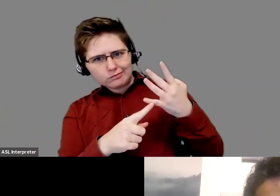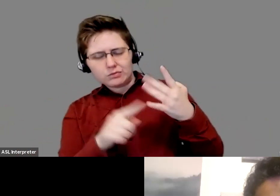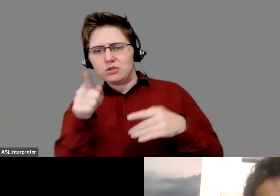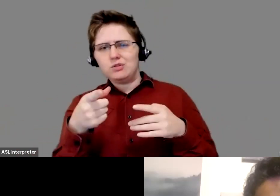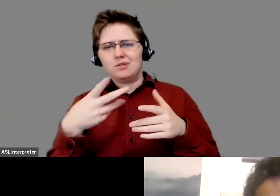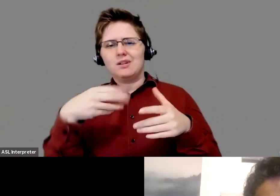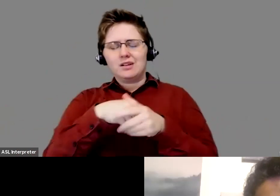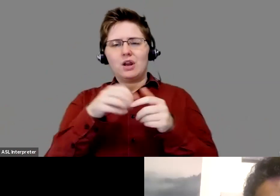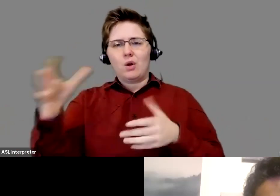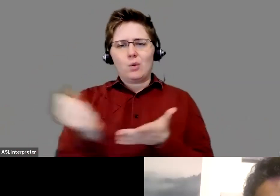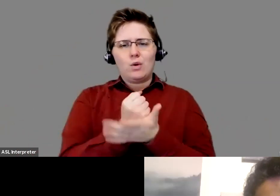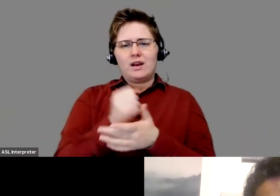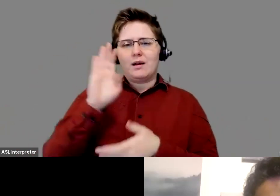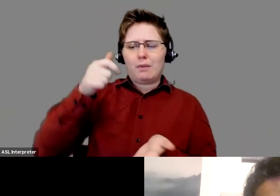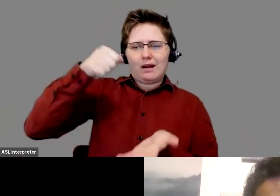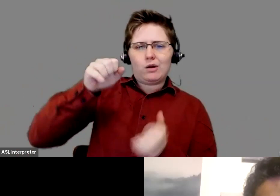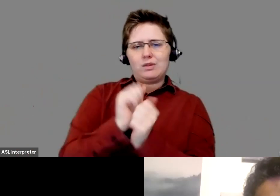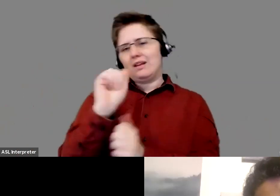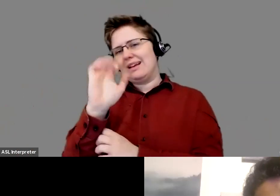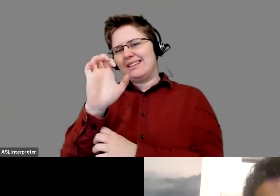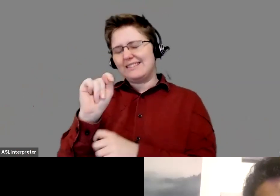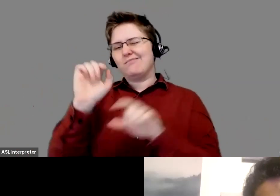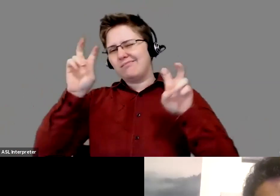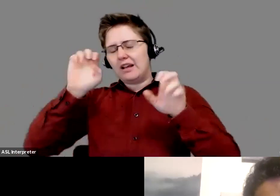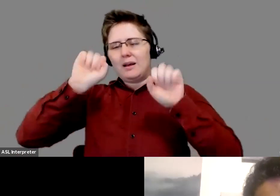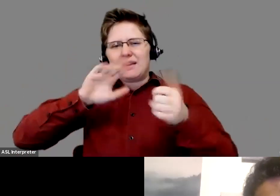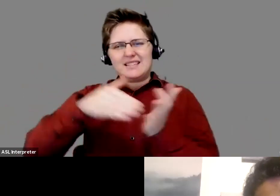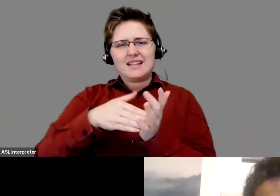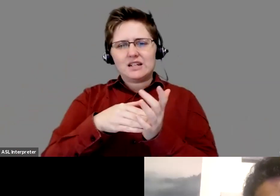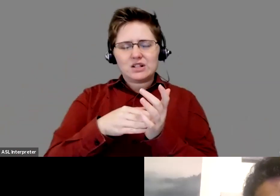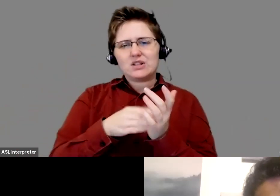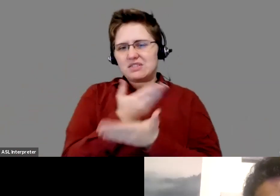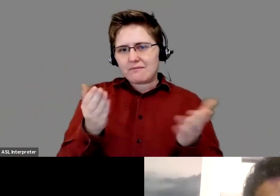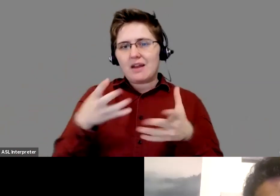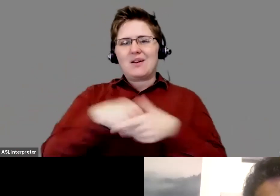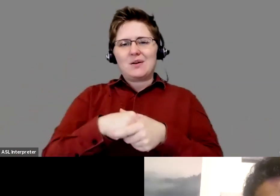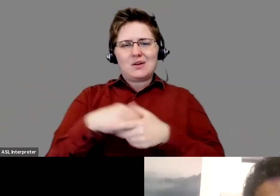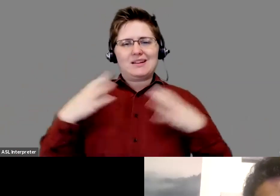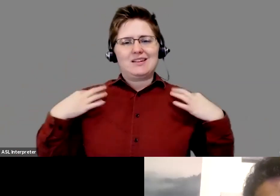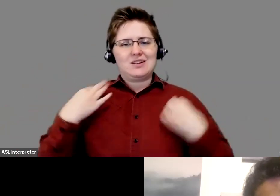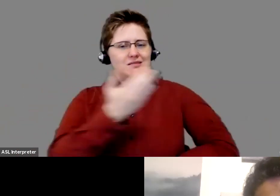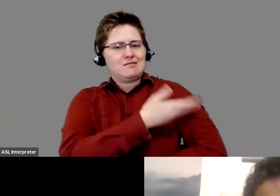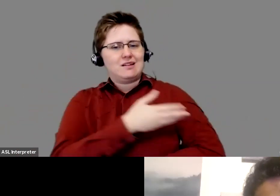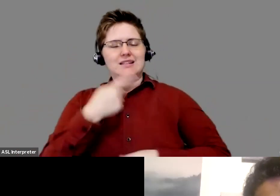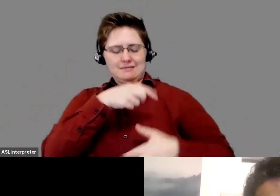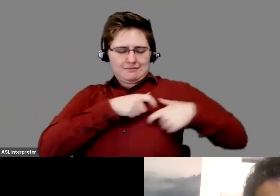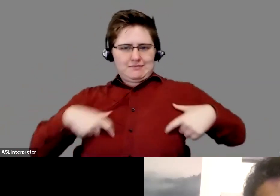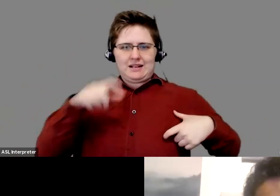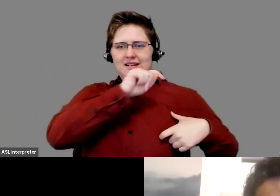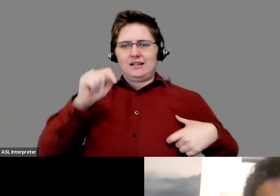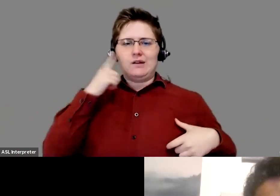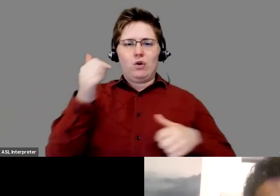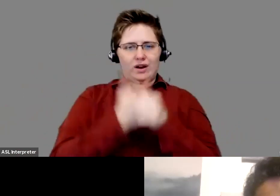to win a grab bag with ACT, Ability Center, swag, including a Toledo is for Everyone t-shirt. Now, for